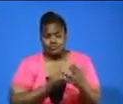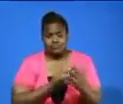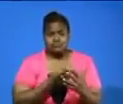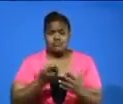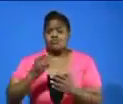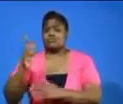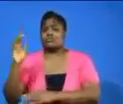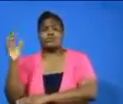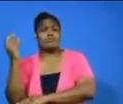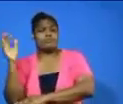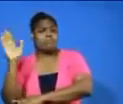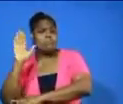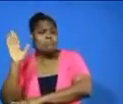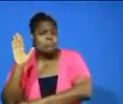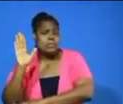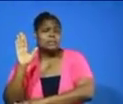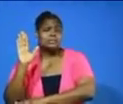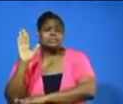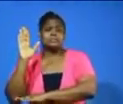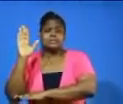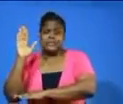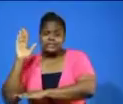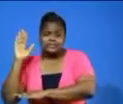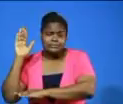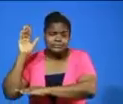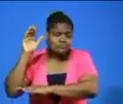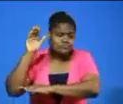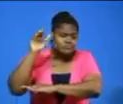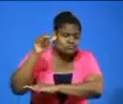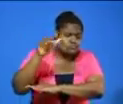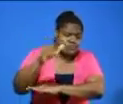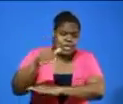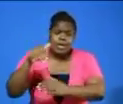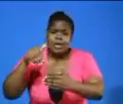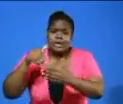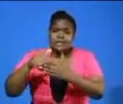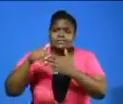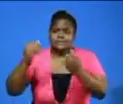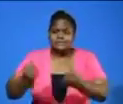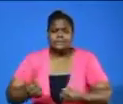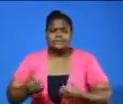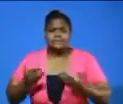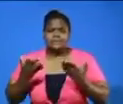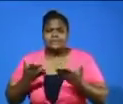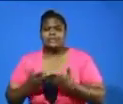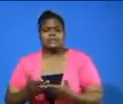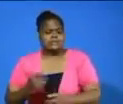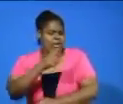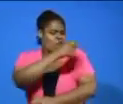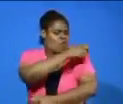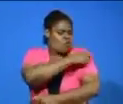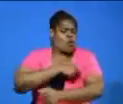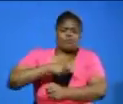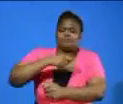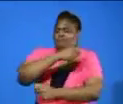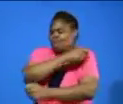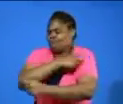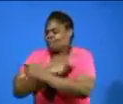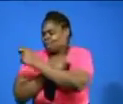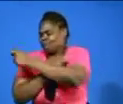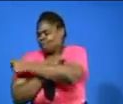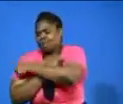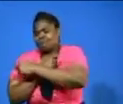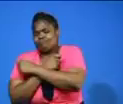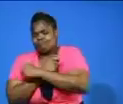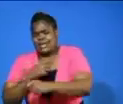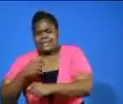midday sacrifice. They went on close to the time of the evening sacrifice. They cut themselves. They poured